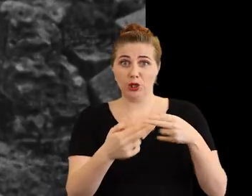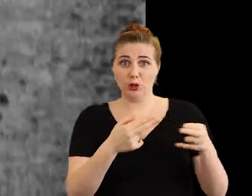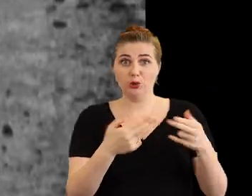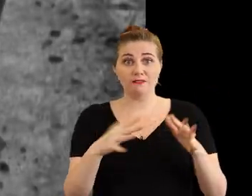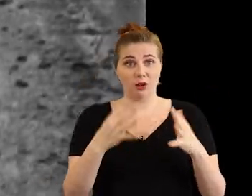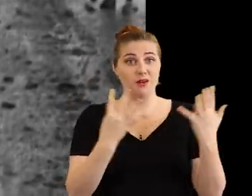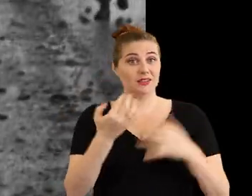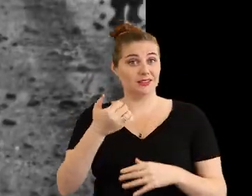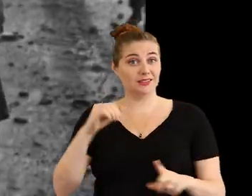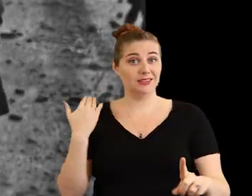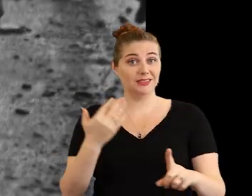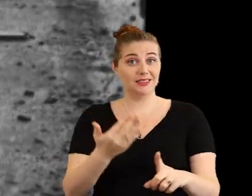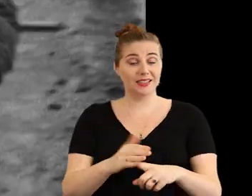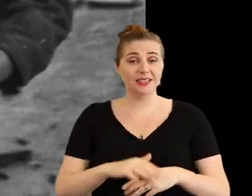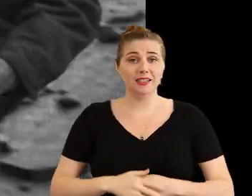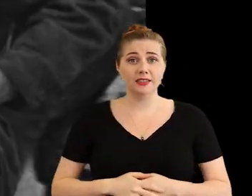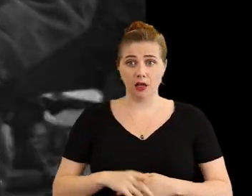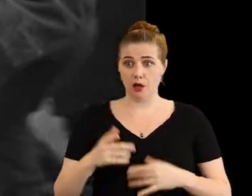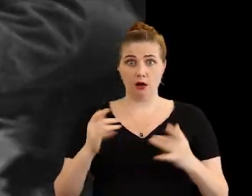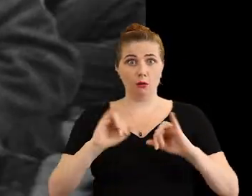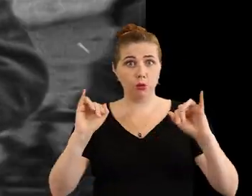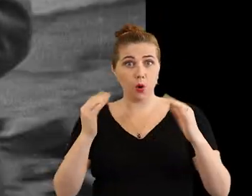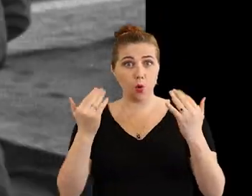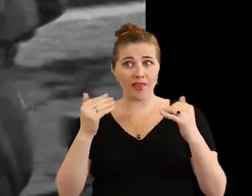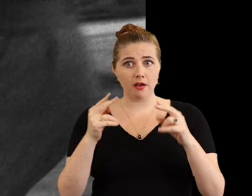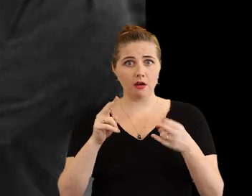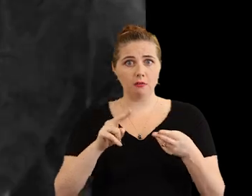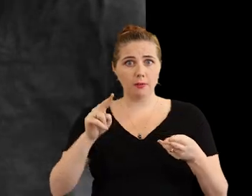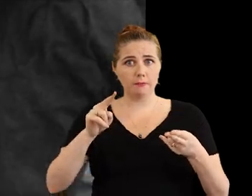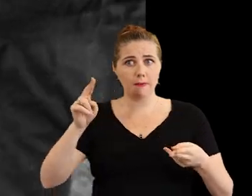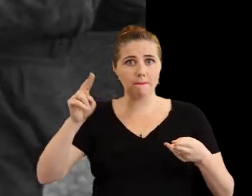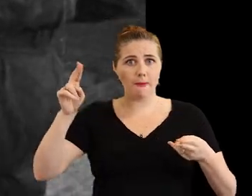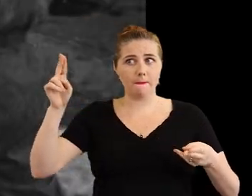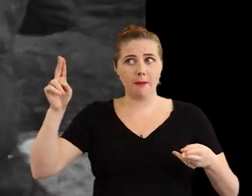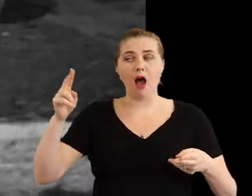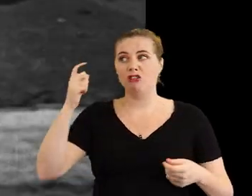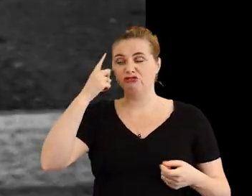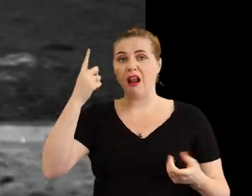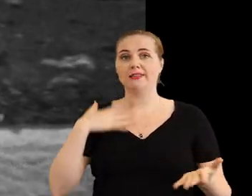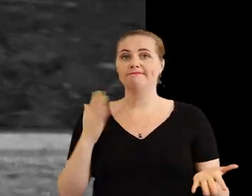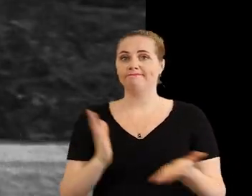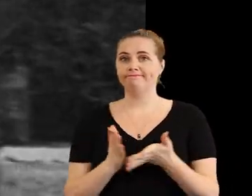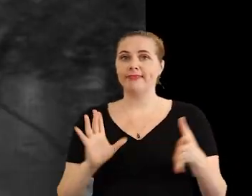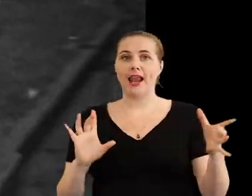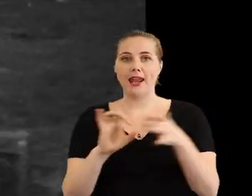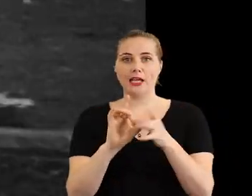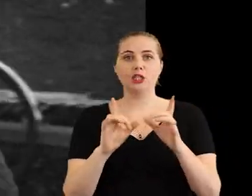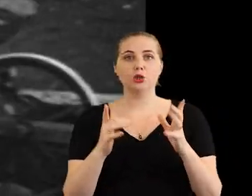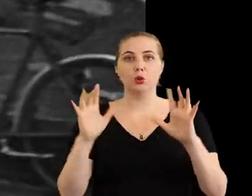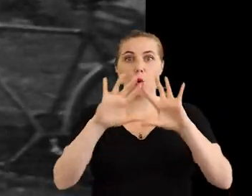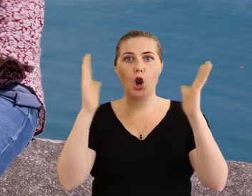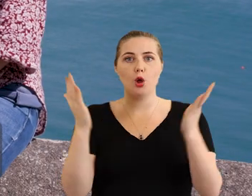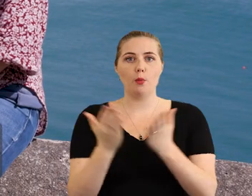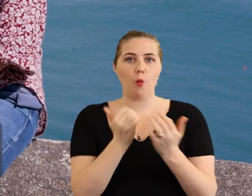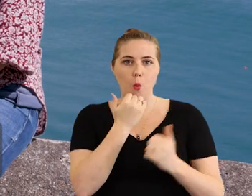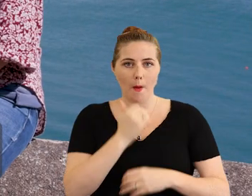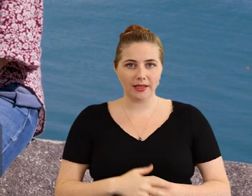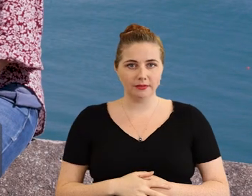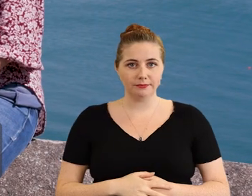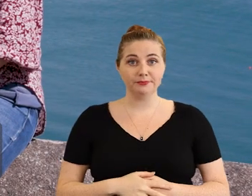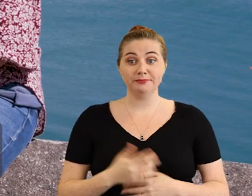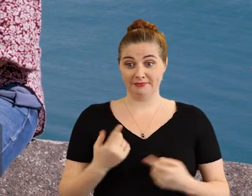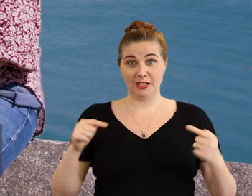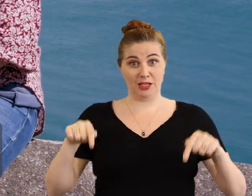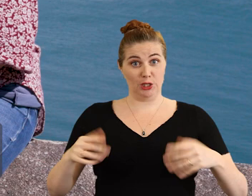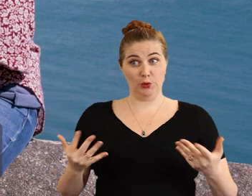the 1960s, and the increase in those events was starting to be attributed to global warming. So